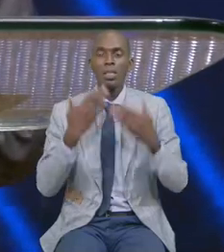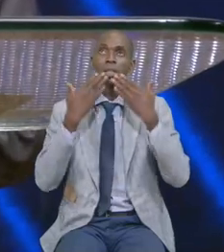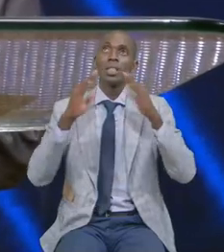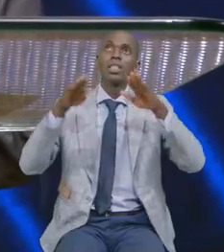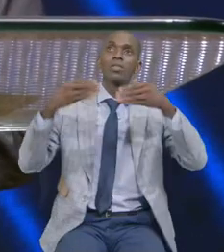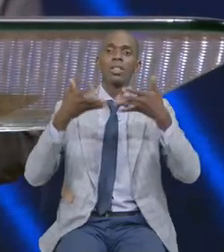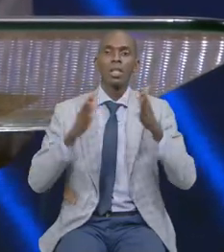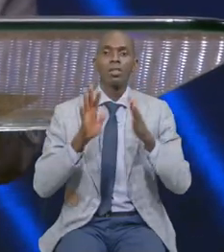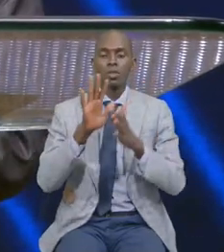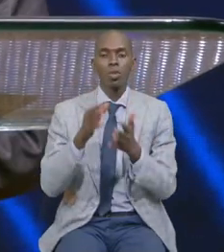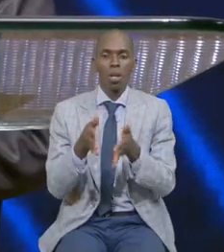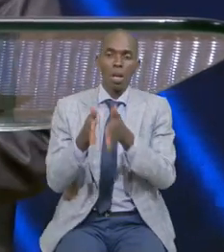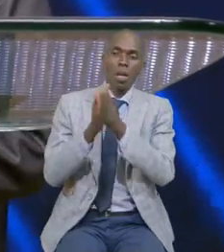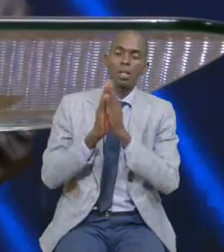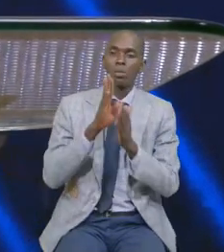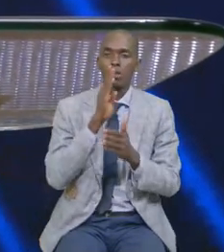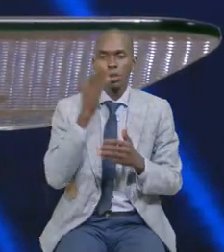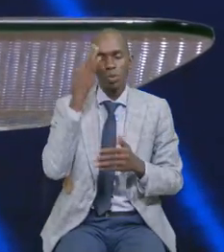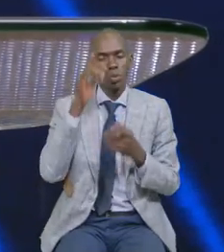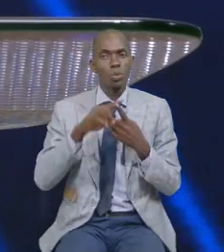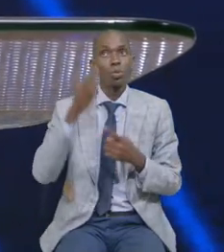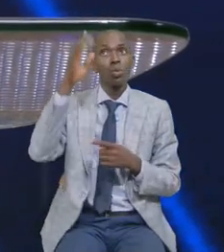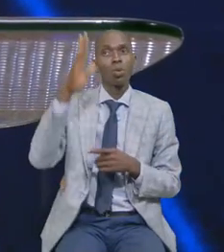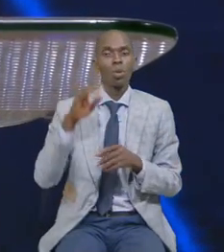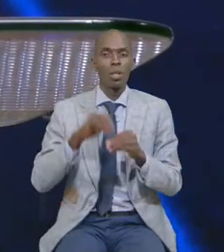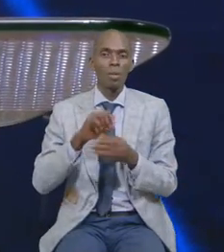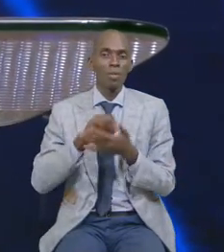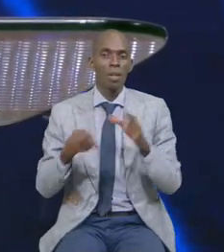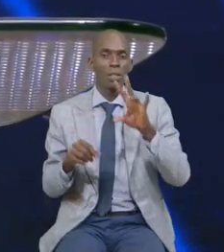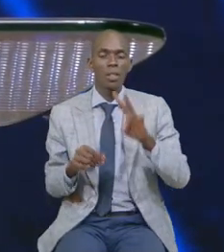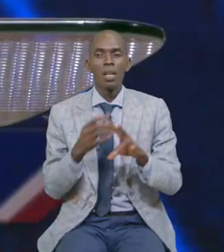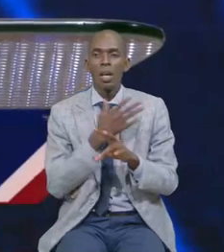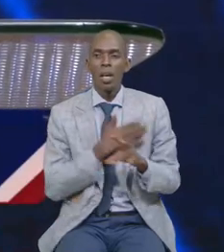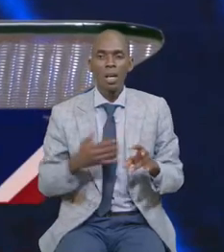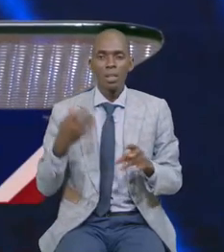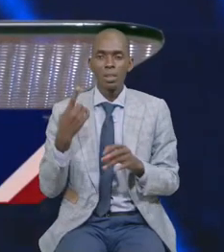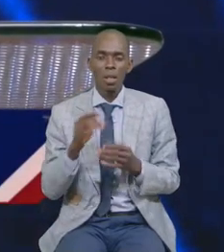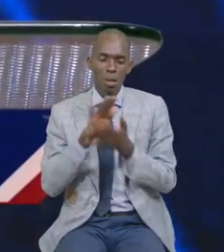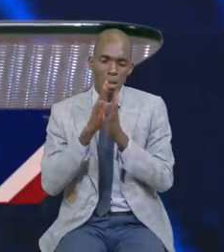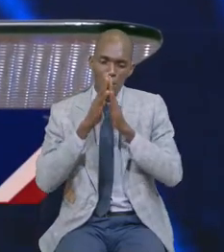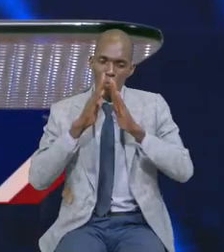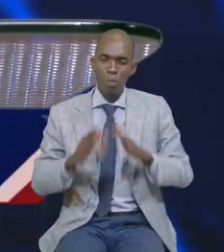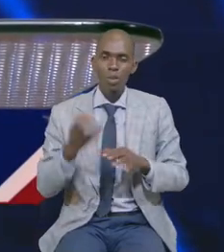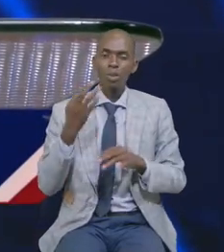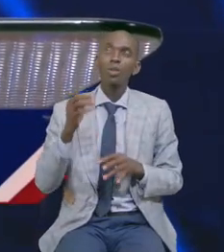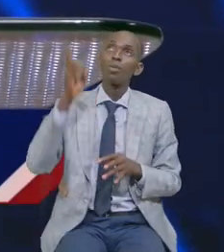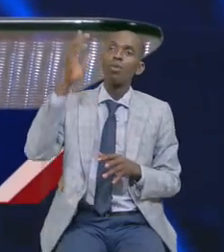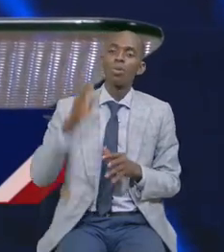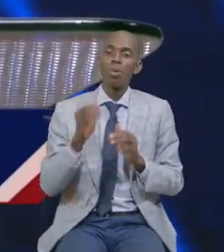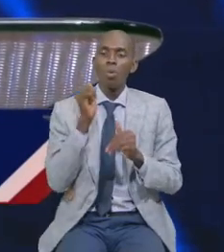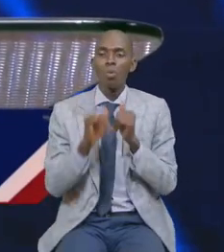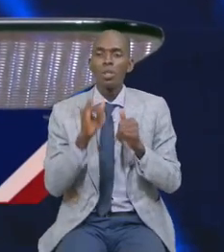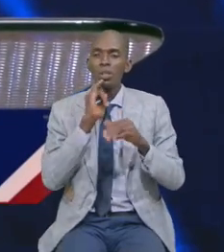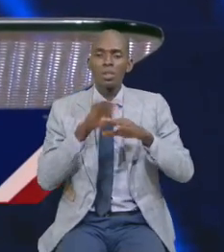known unto God then it verse 7 in verse 7 and the peace of God which passes